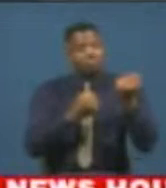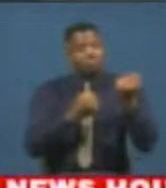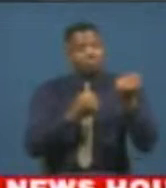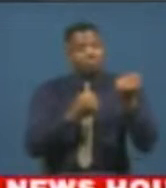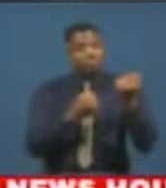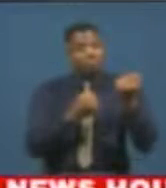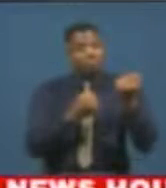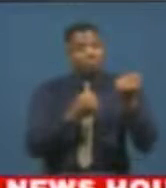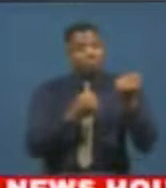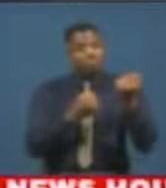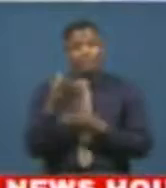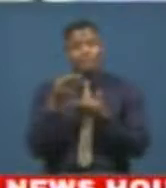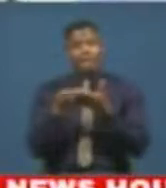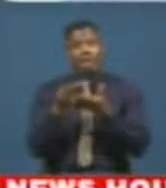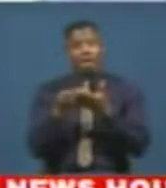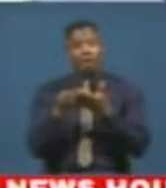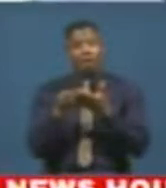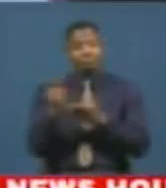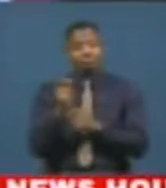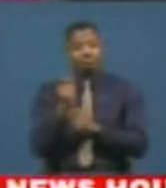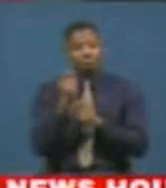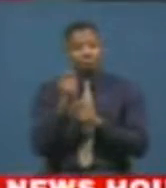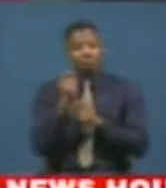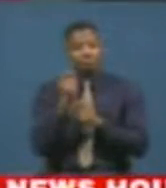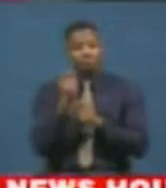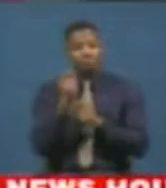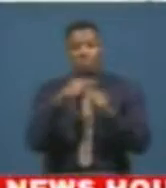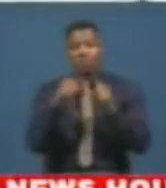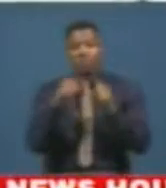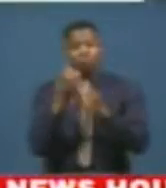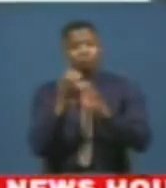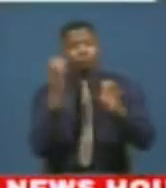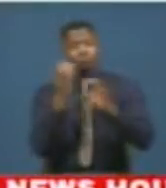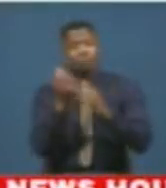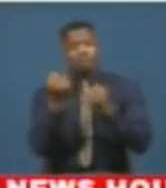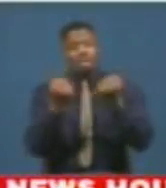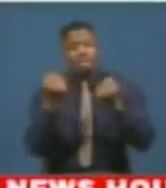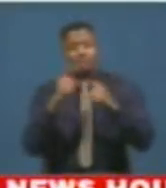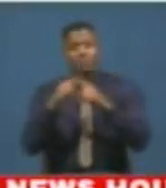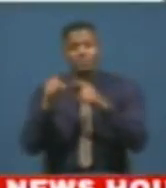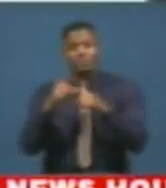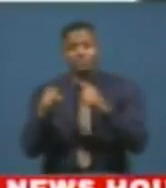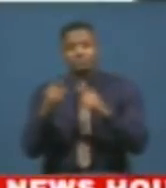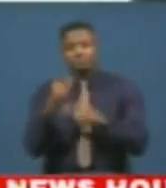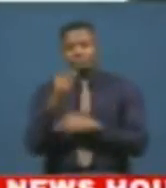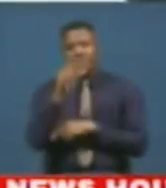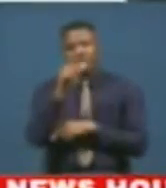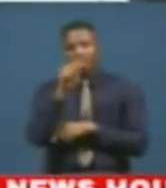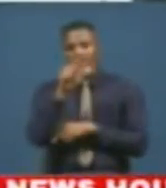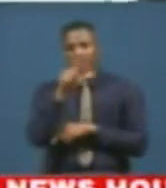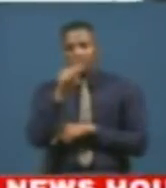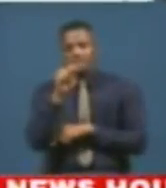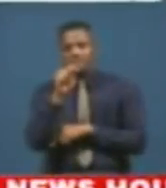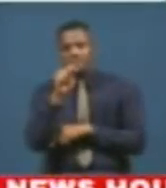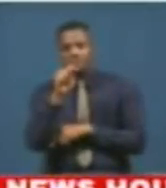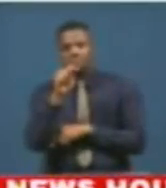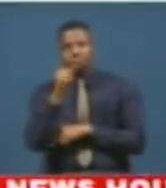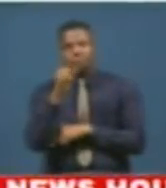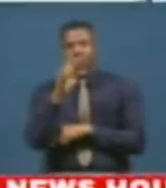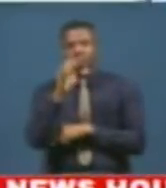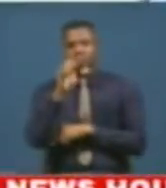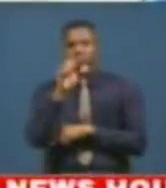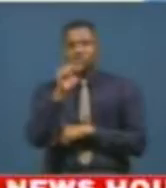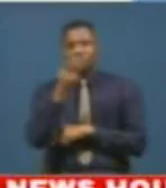The trust fund presented 12 vehicles made up of 10 Cobalt LTZ Chevrolet Cruze saloon